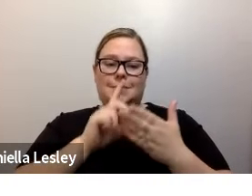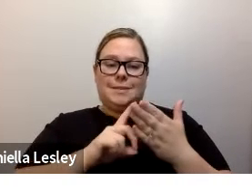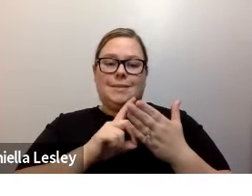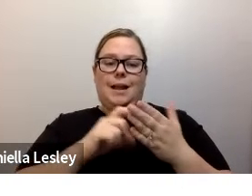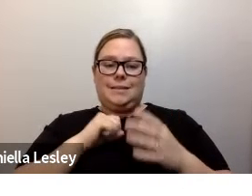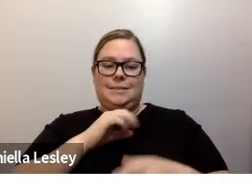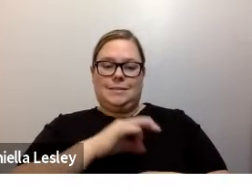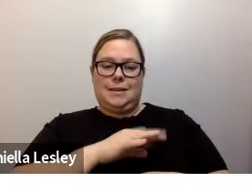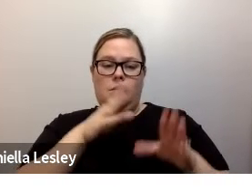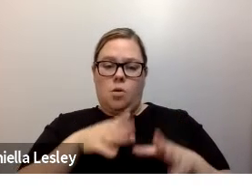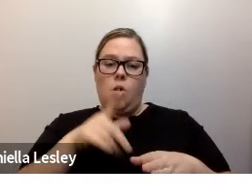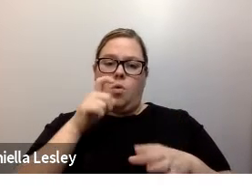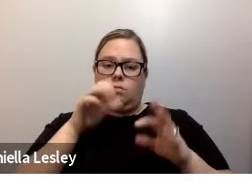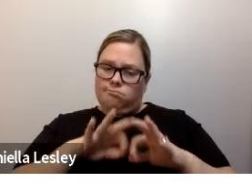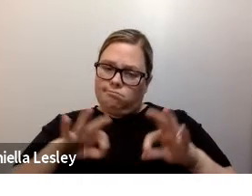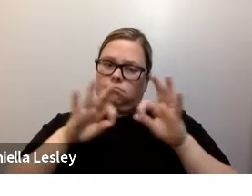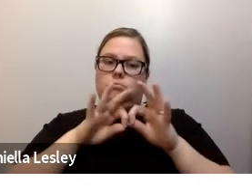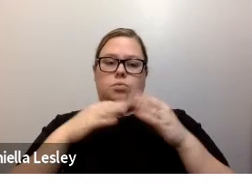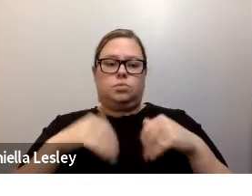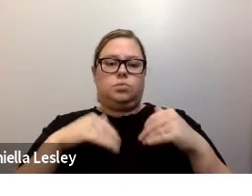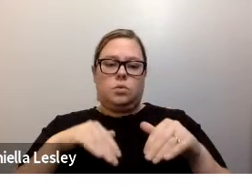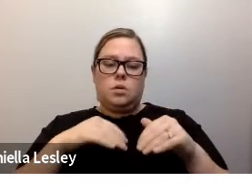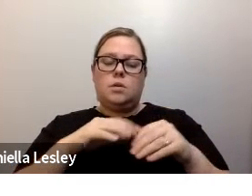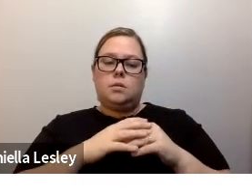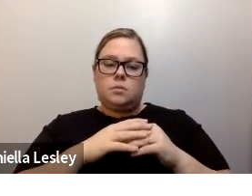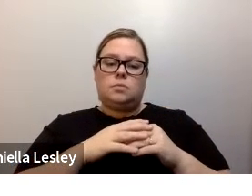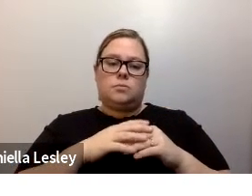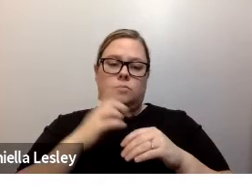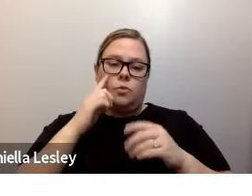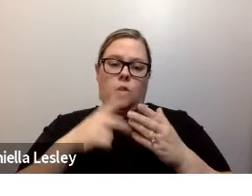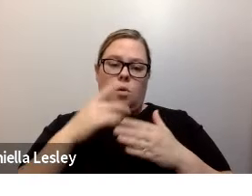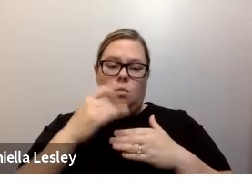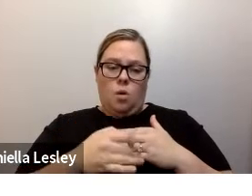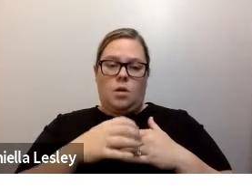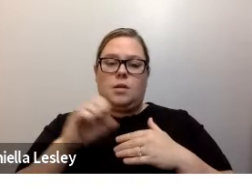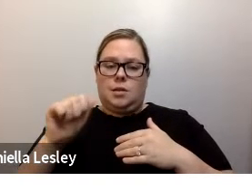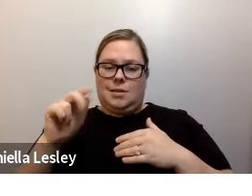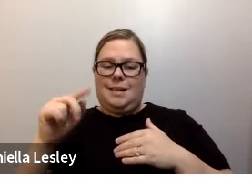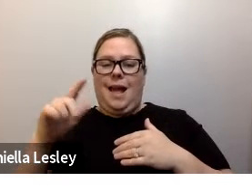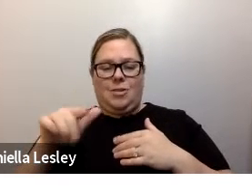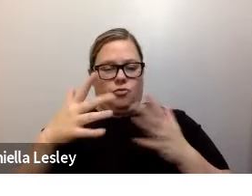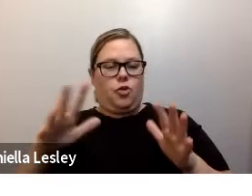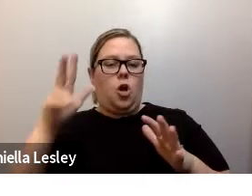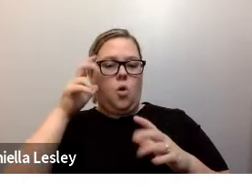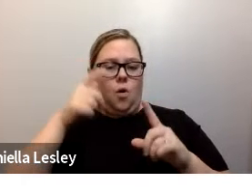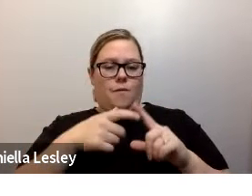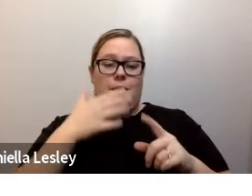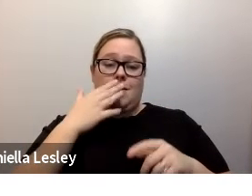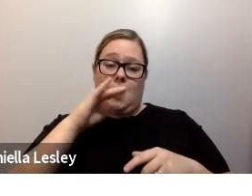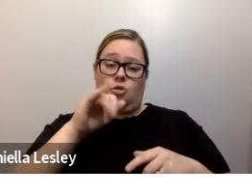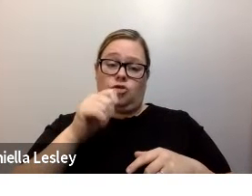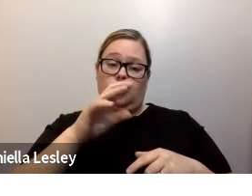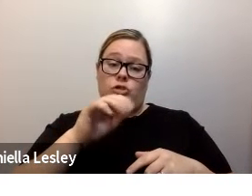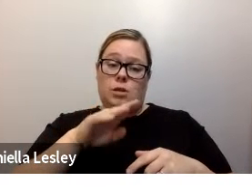individuals who have been integral to the project. Sangi, who you've heard from. Thank you to Jacob Davis